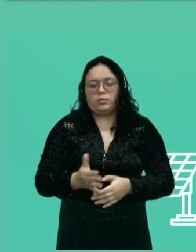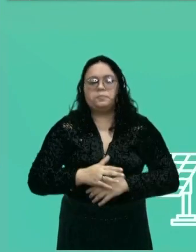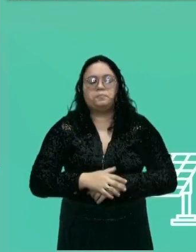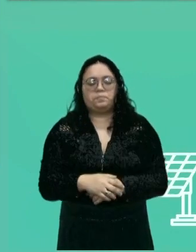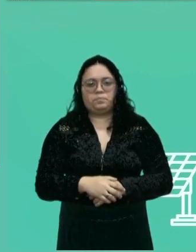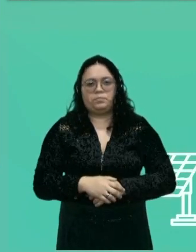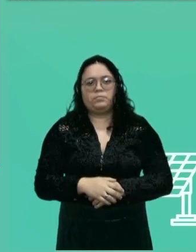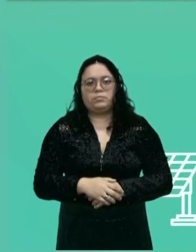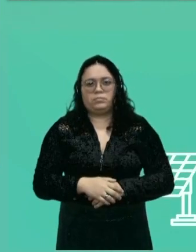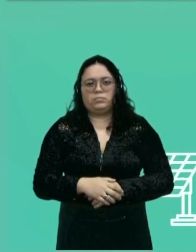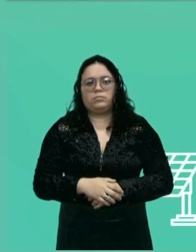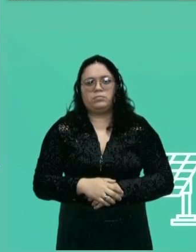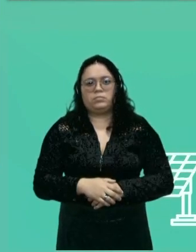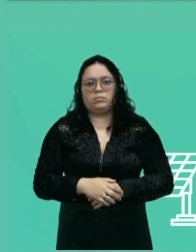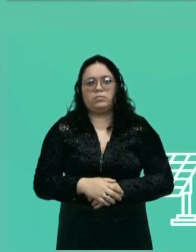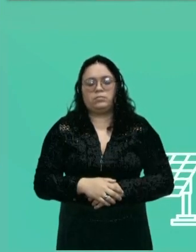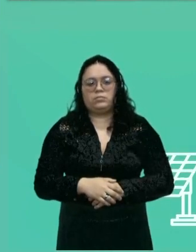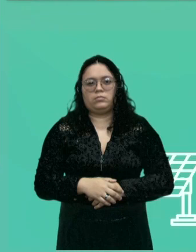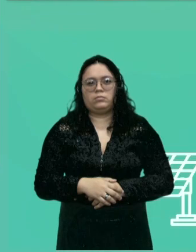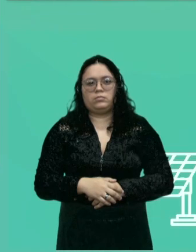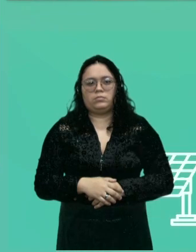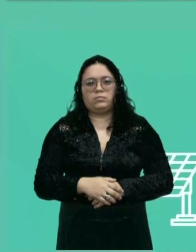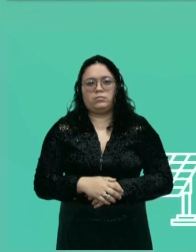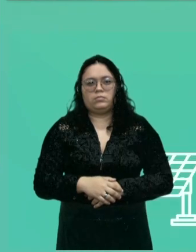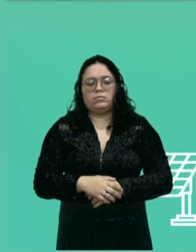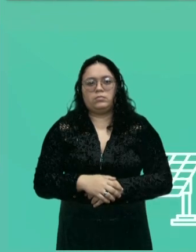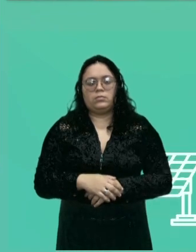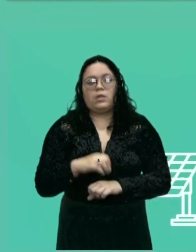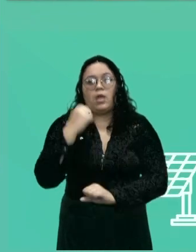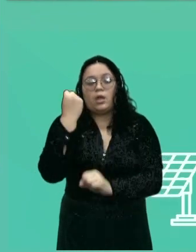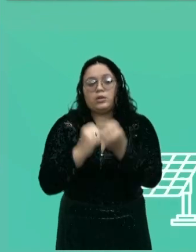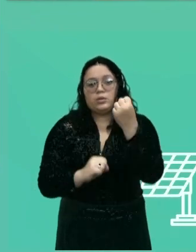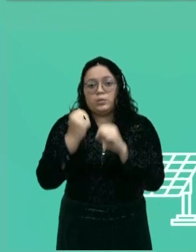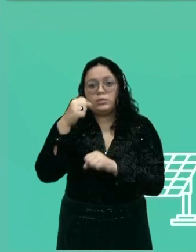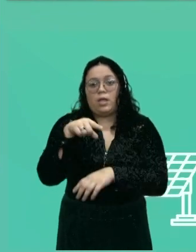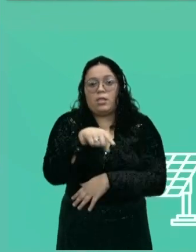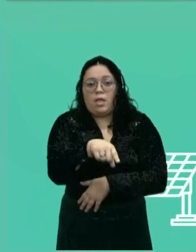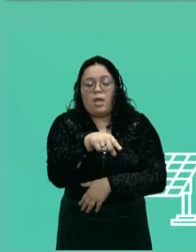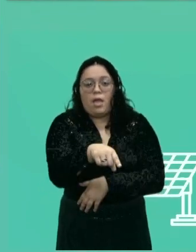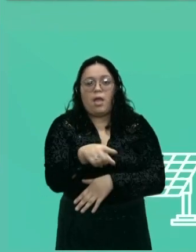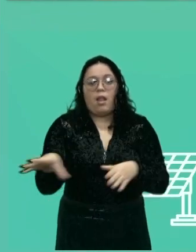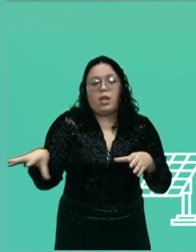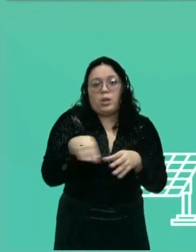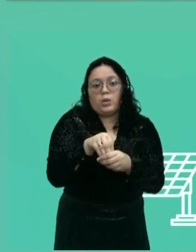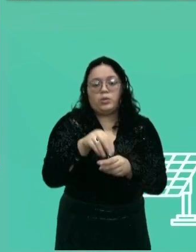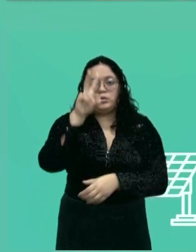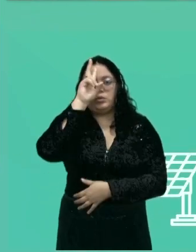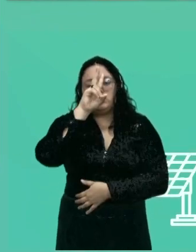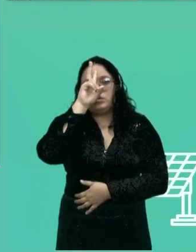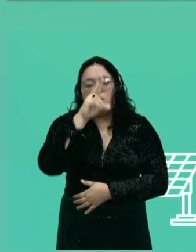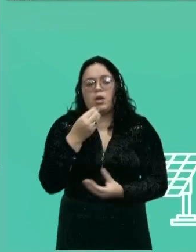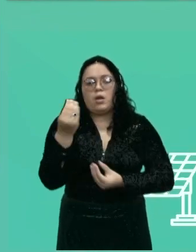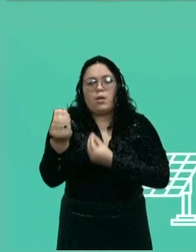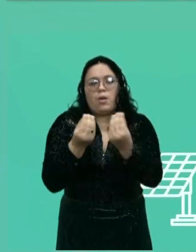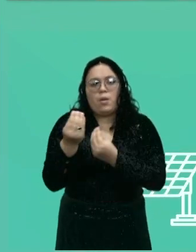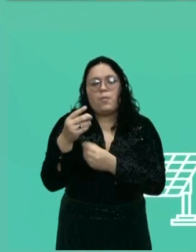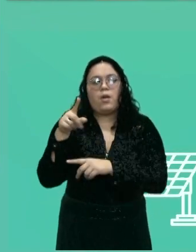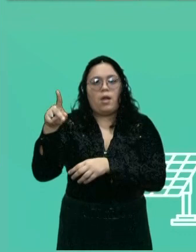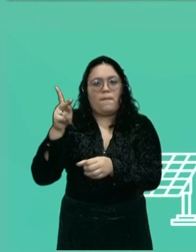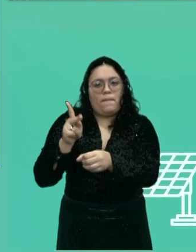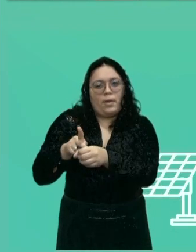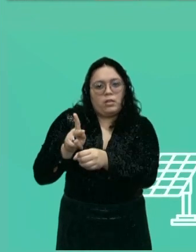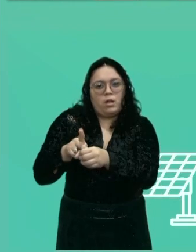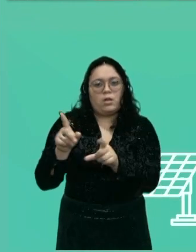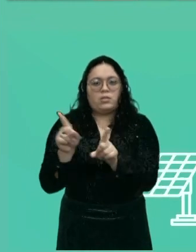gas industry. So this includes salt caverns and depleted oil and gas fields, which can be used for hydrogen and also CO2